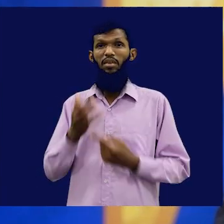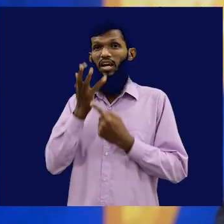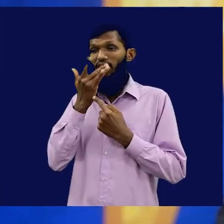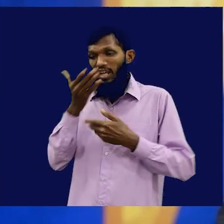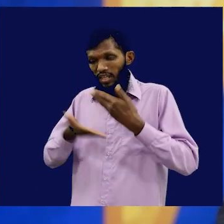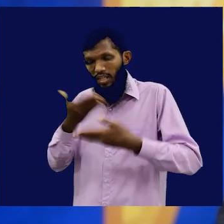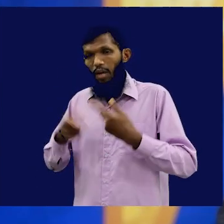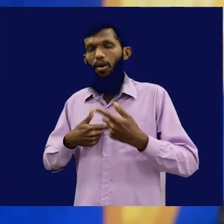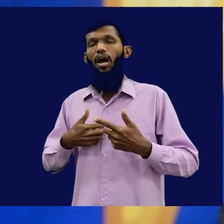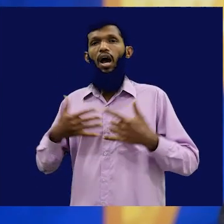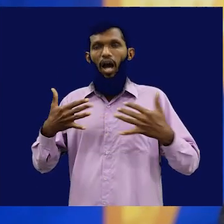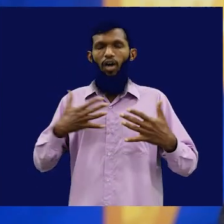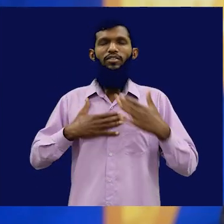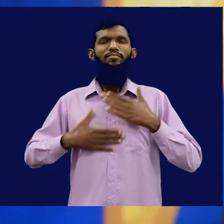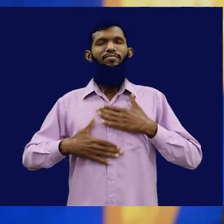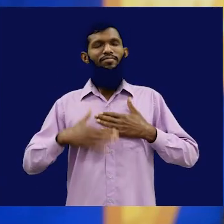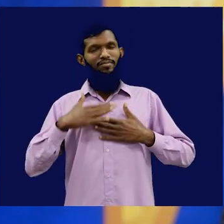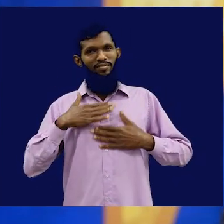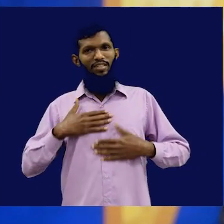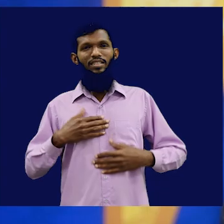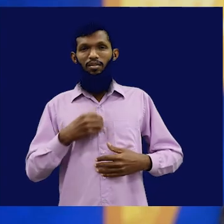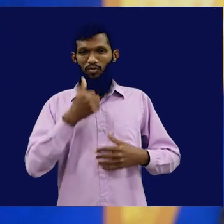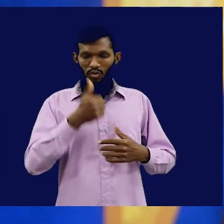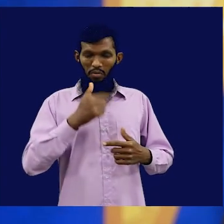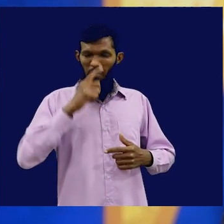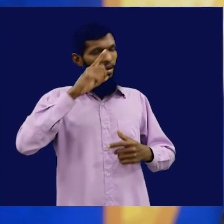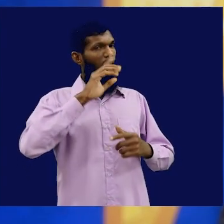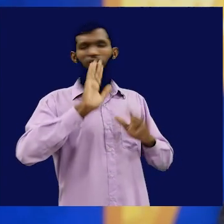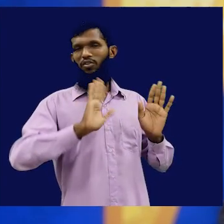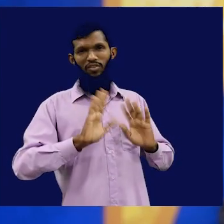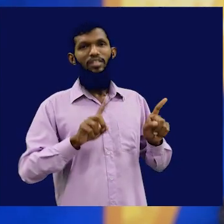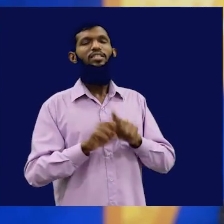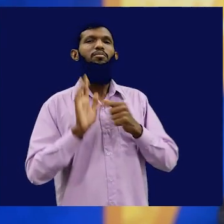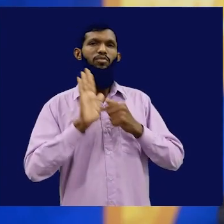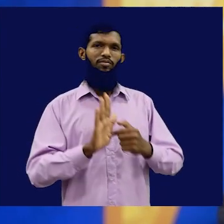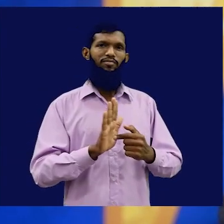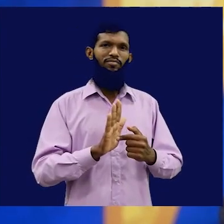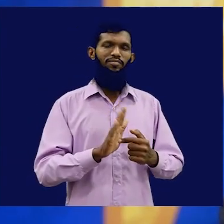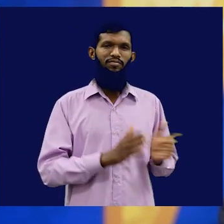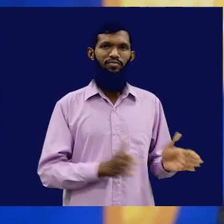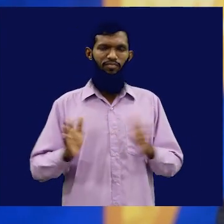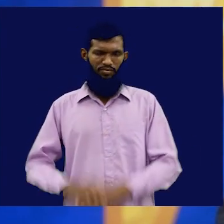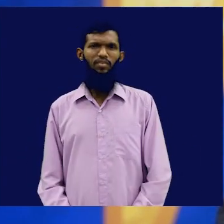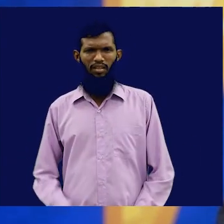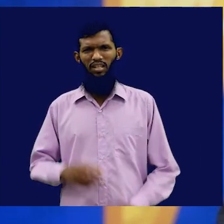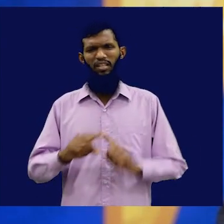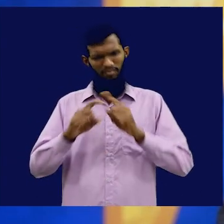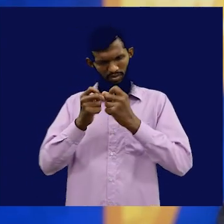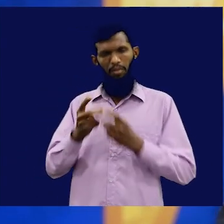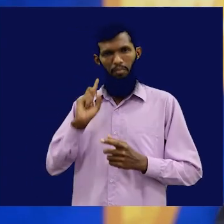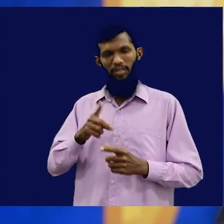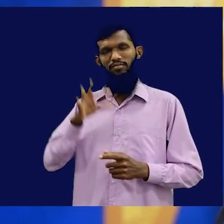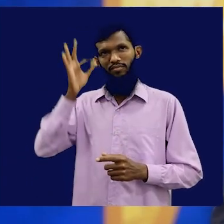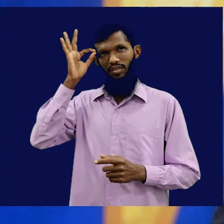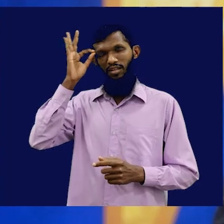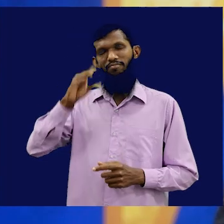to train people to be humble and modest in their everyday life. There are some important points we need to know about